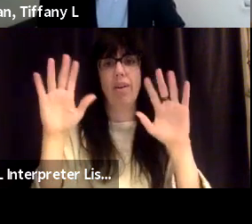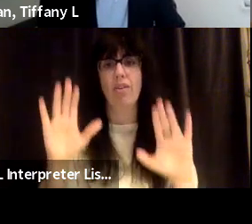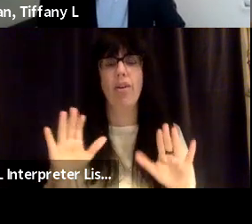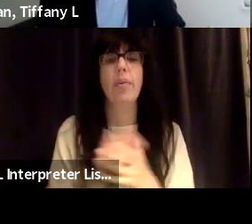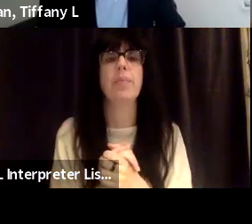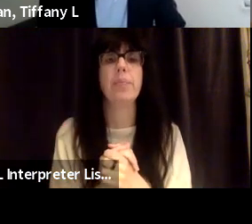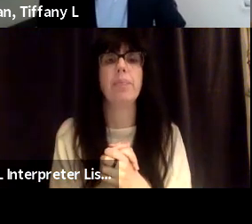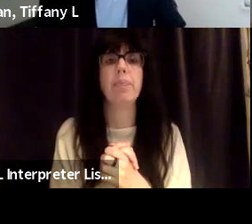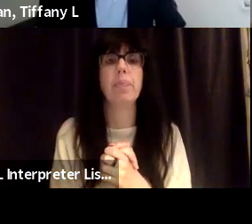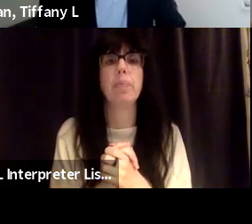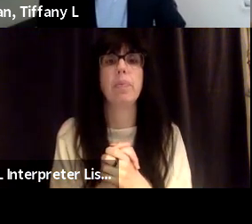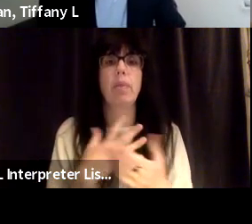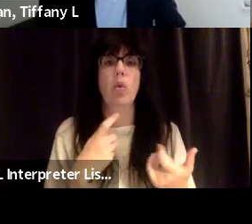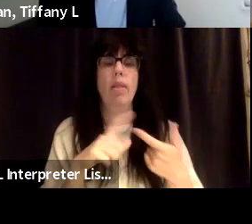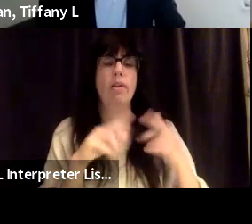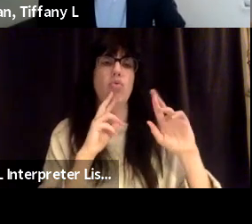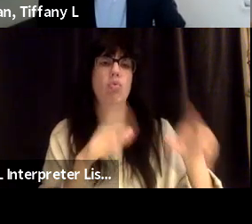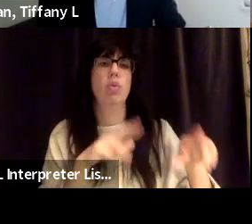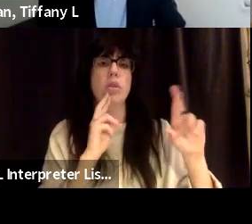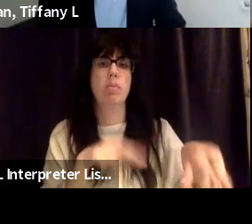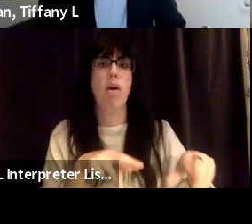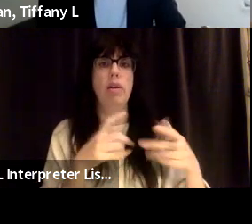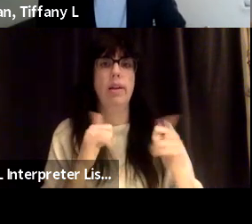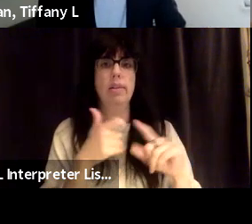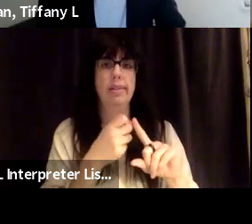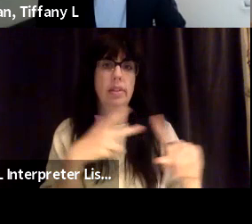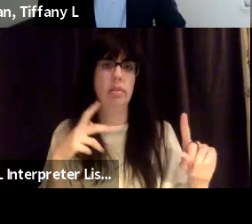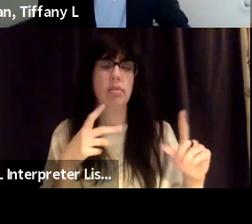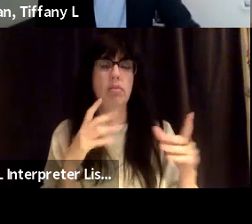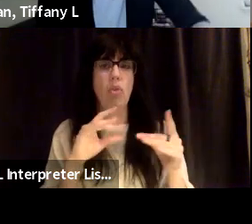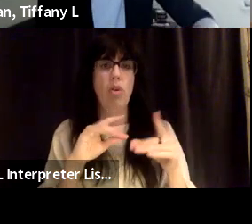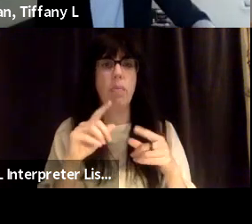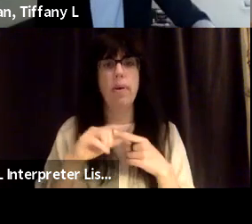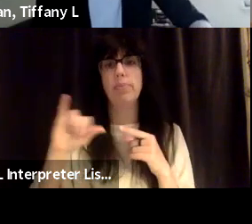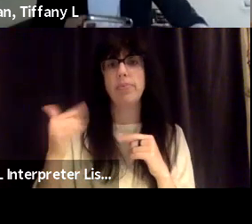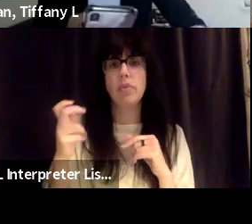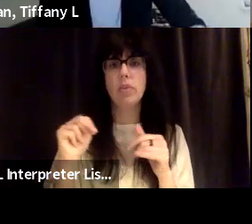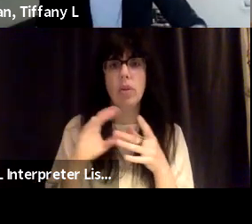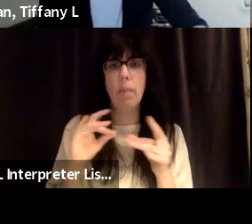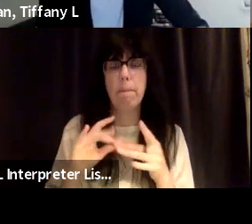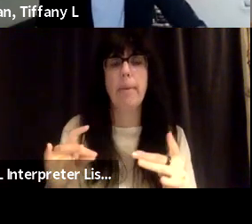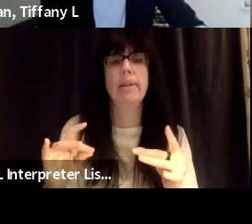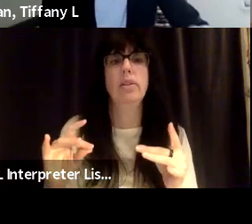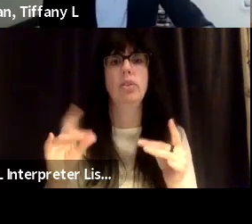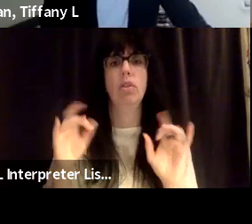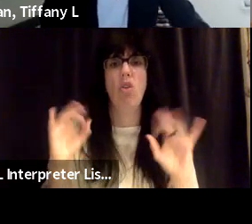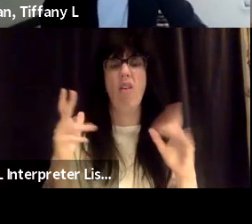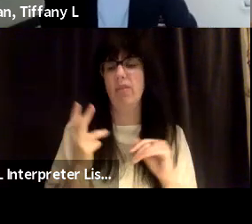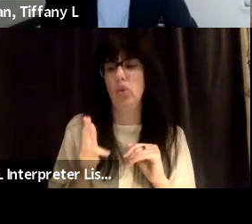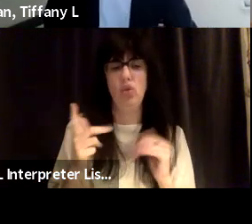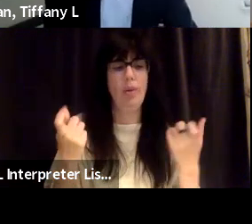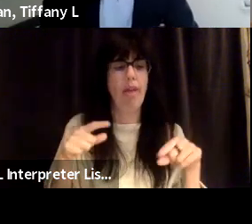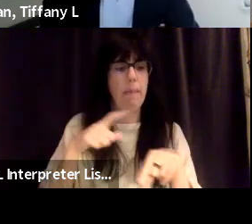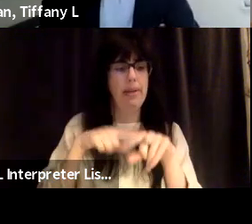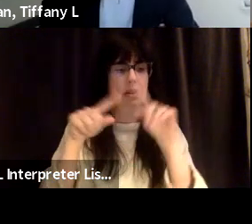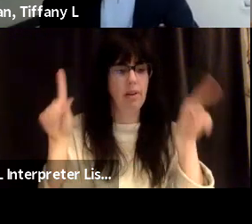to actually respond to that and also talk about how I feel about it. I mean, John mentioned the awful shooting that happened in Times